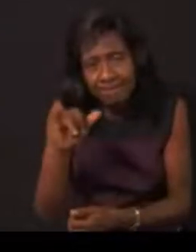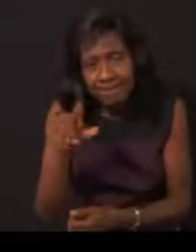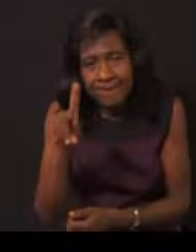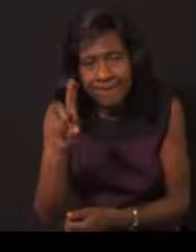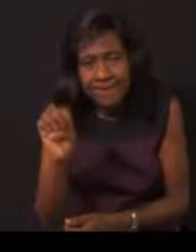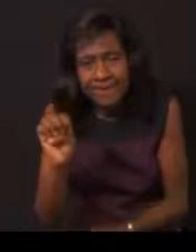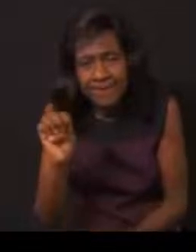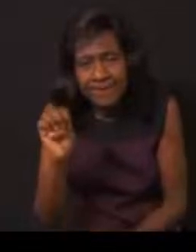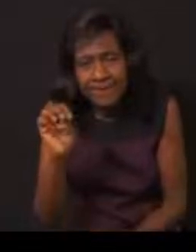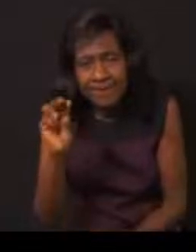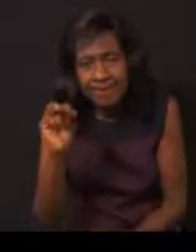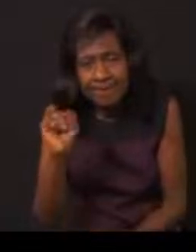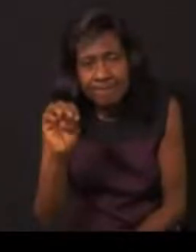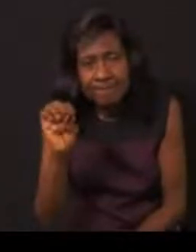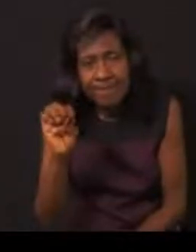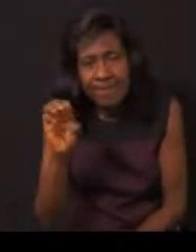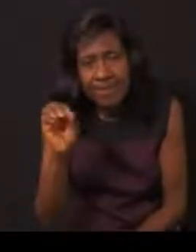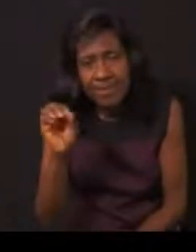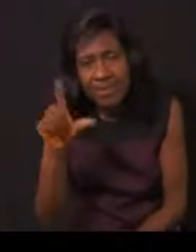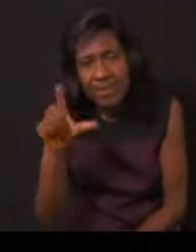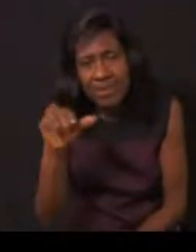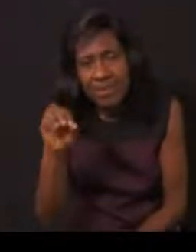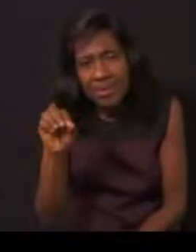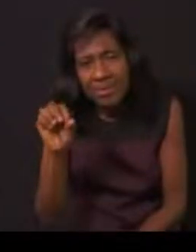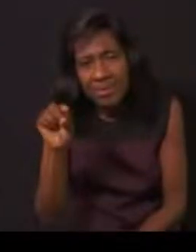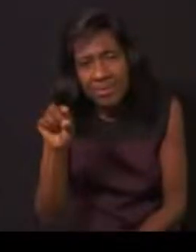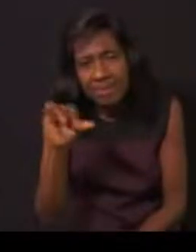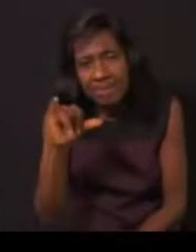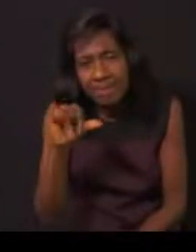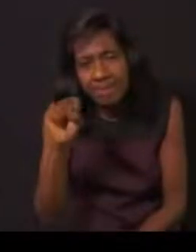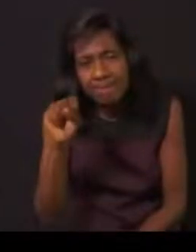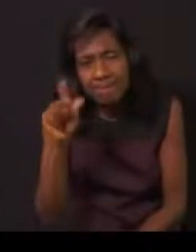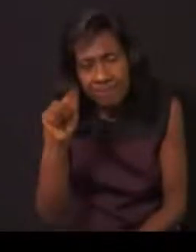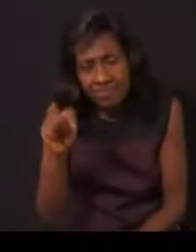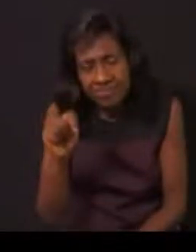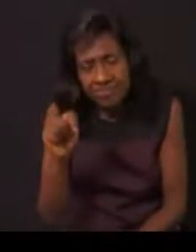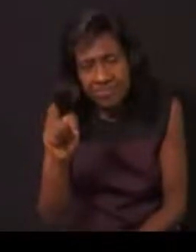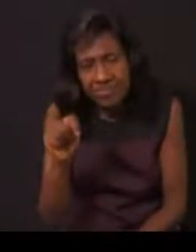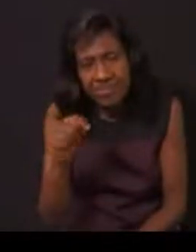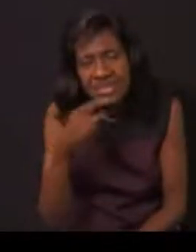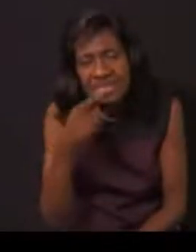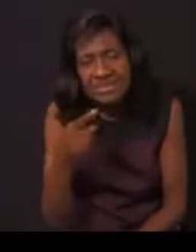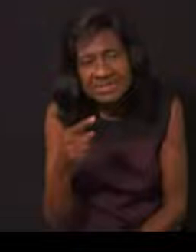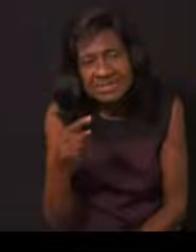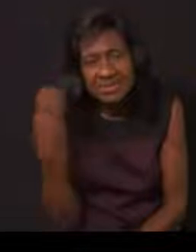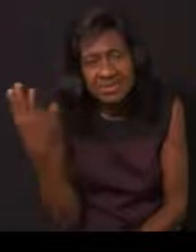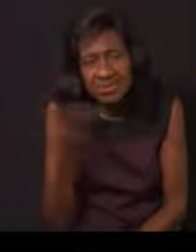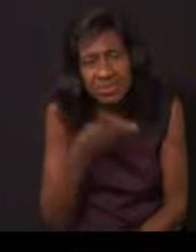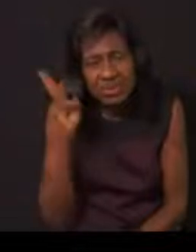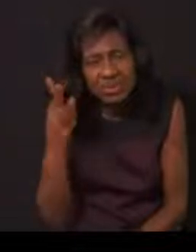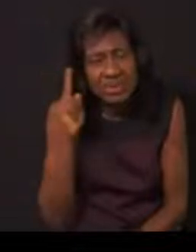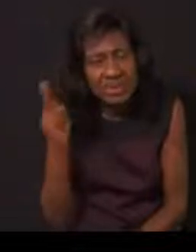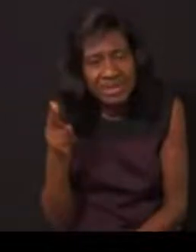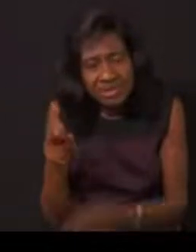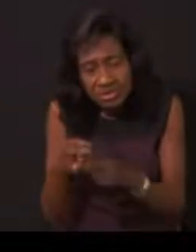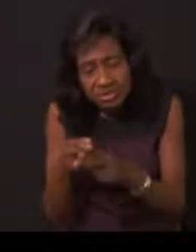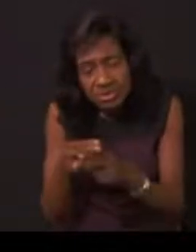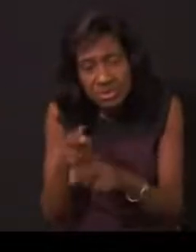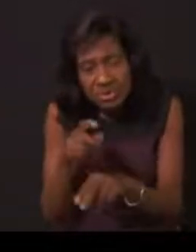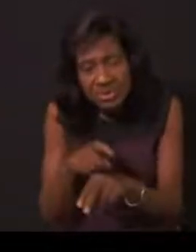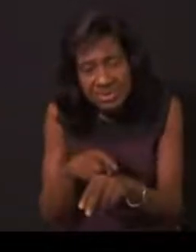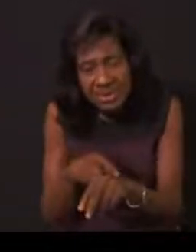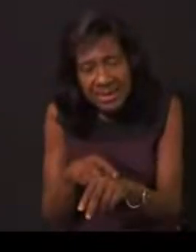paperwork to support that request is well on its way, and we should be hearing in very short order of that